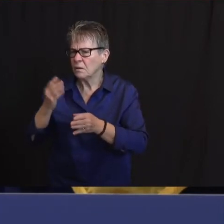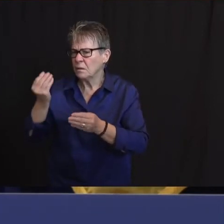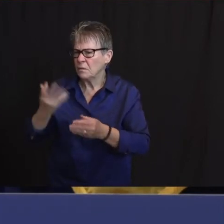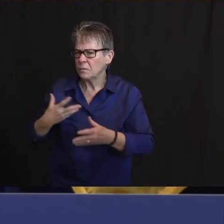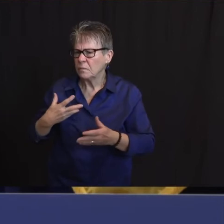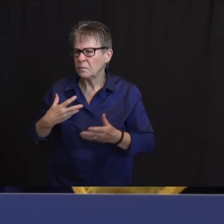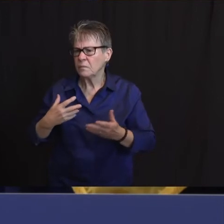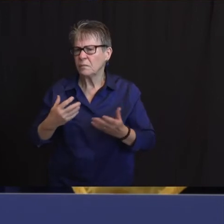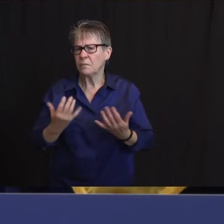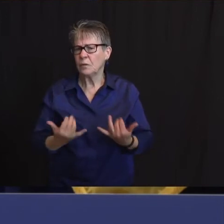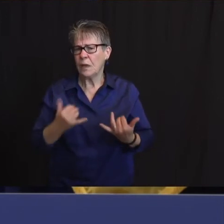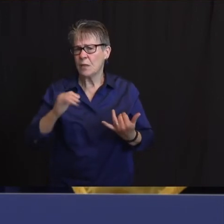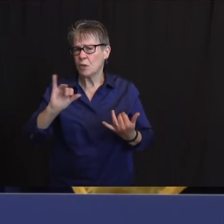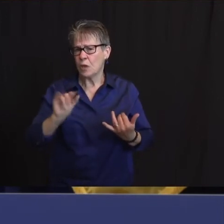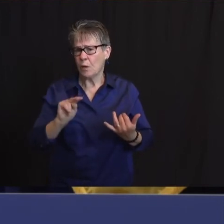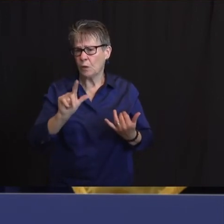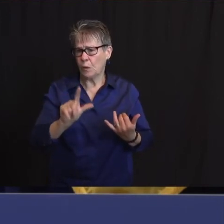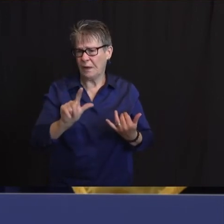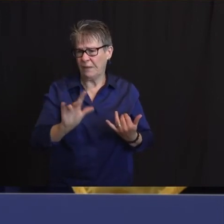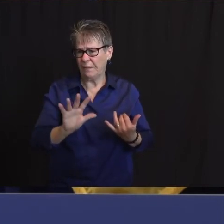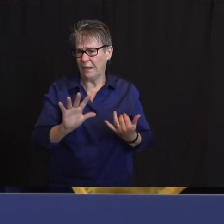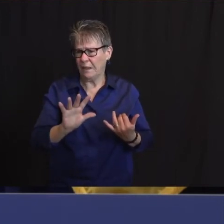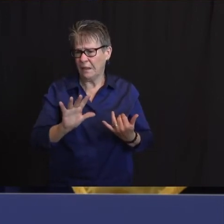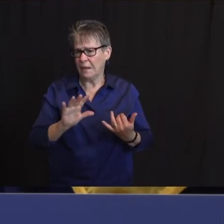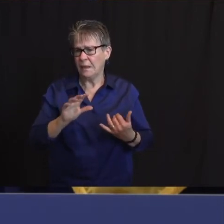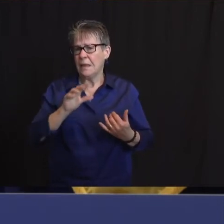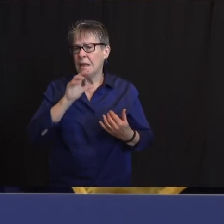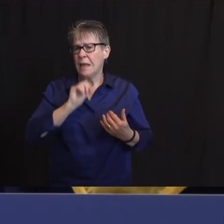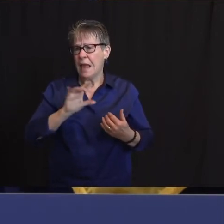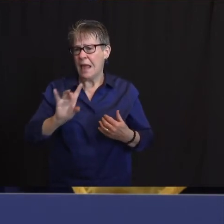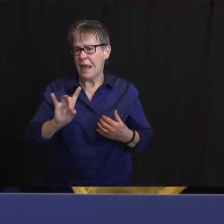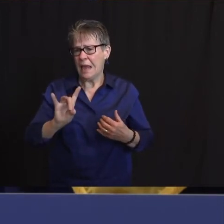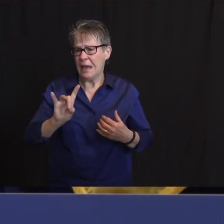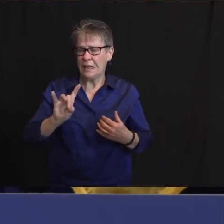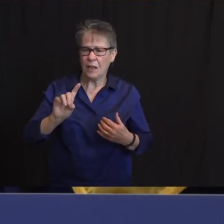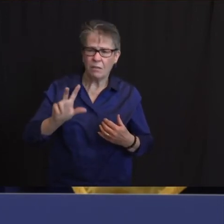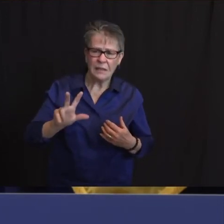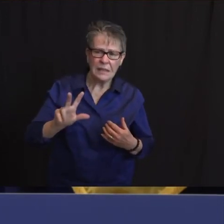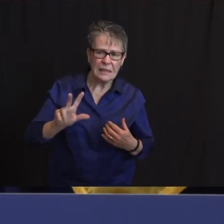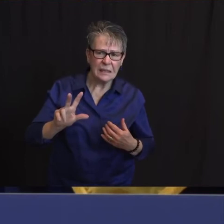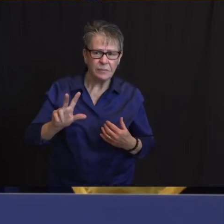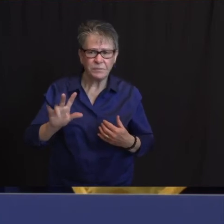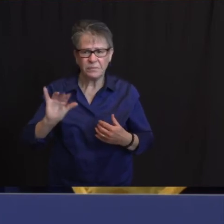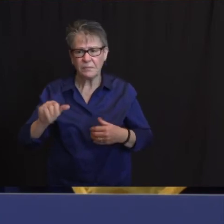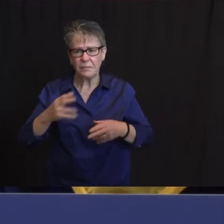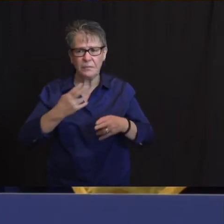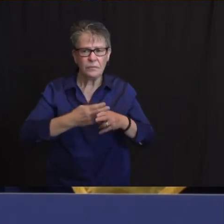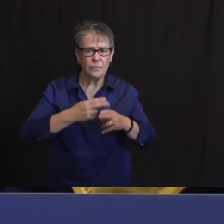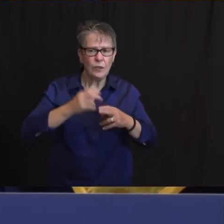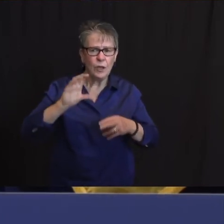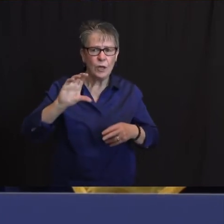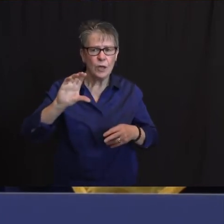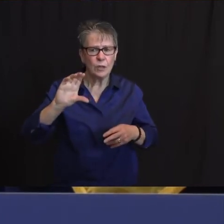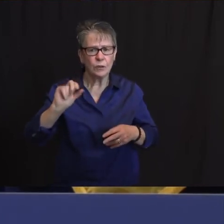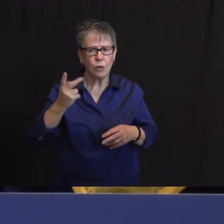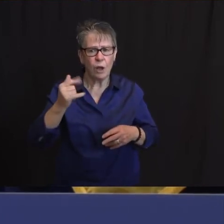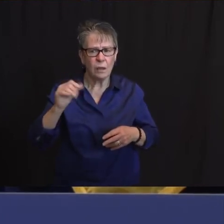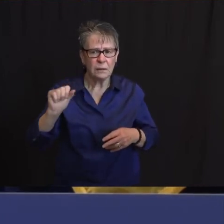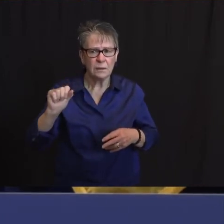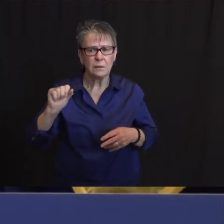his 83rd birthday. So God bless Charles and his daughter Donna, his entire